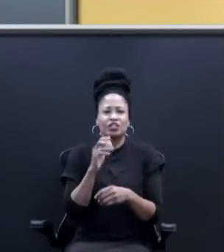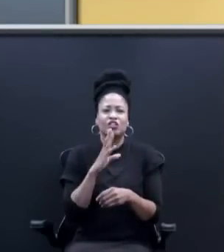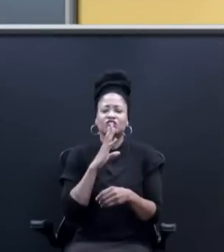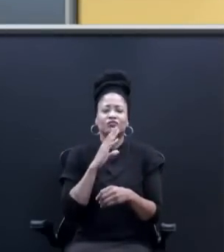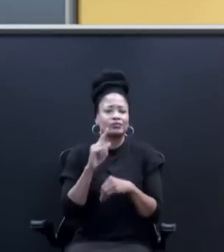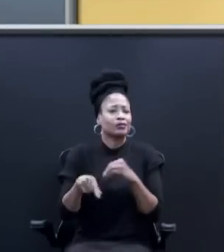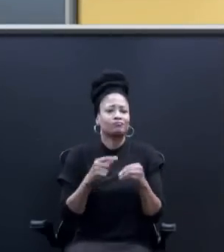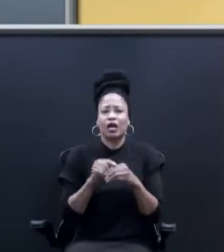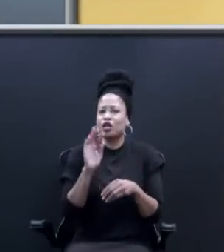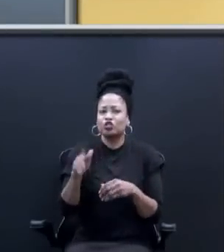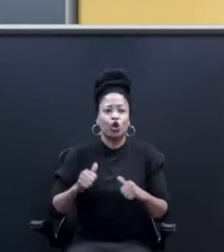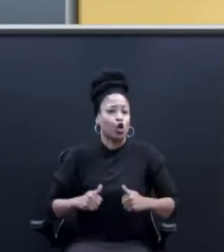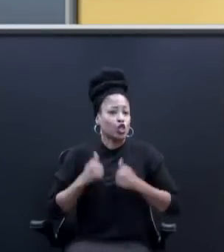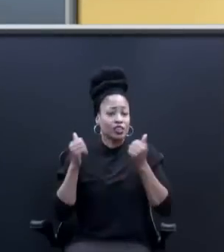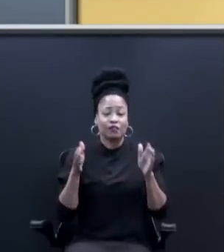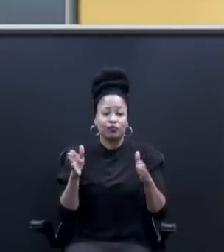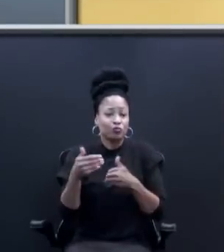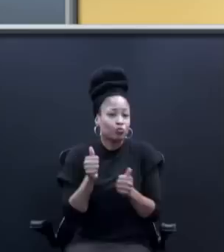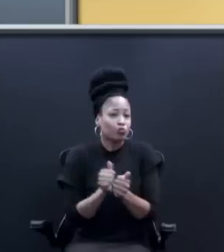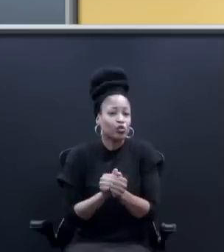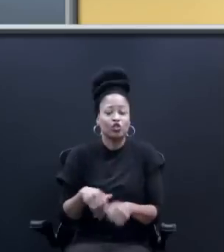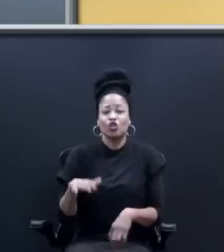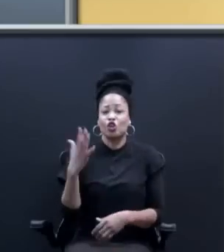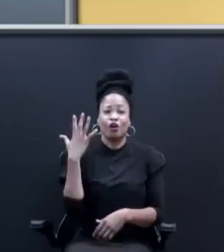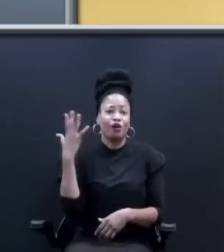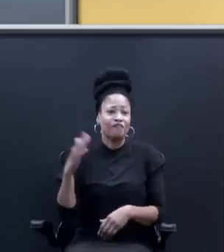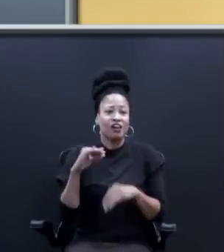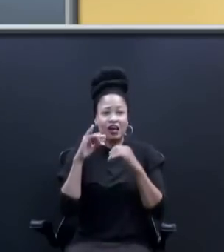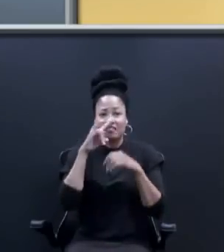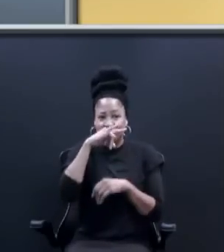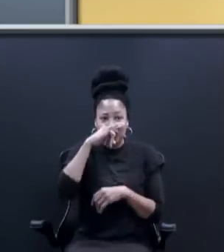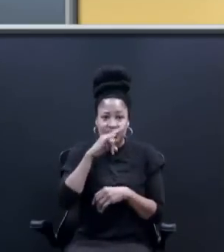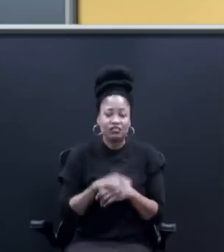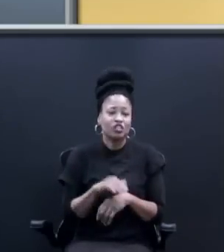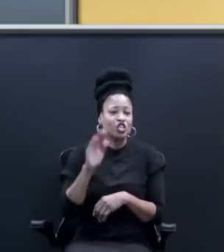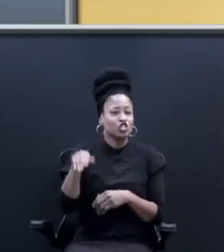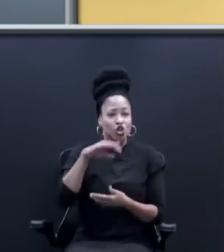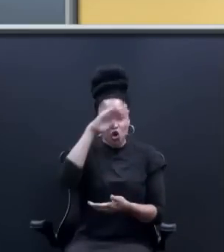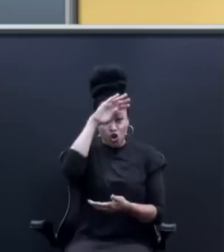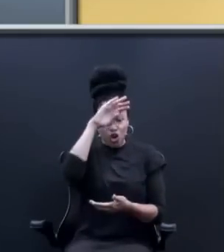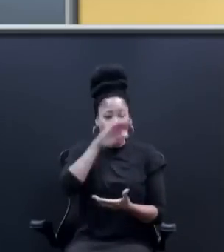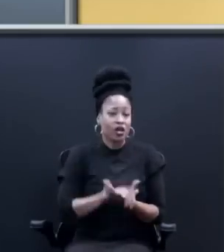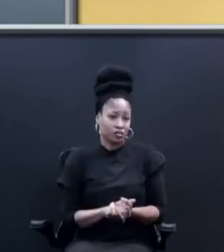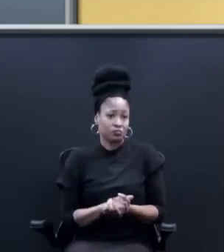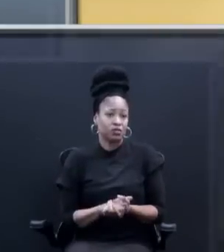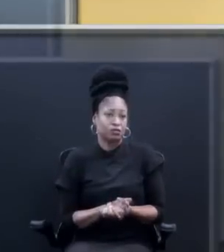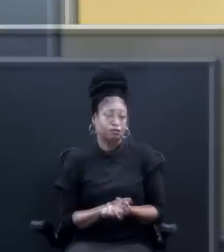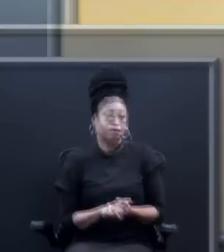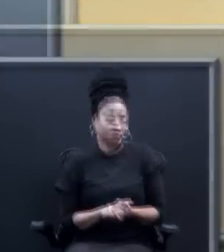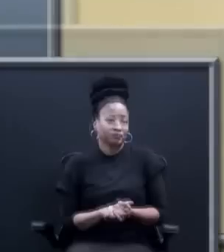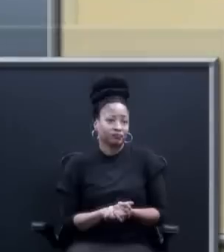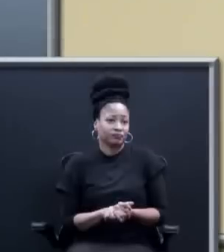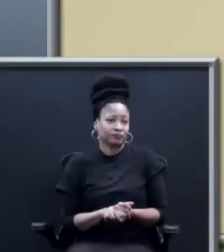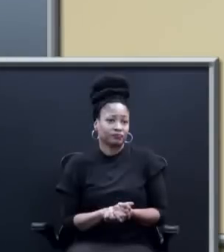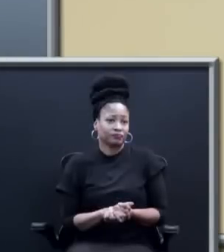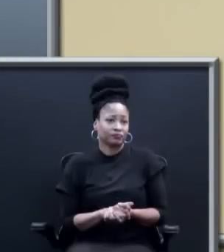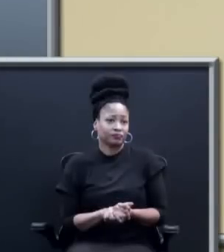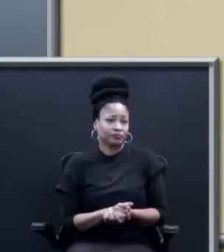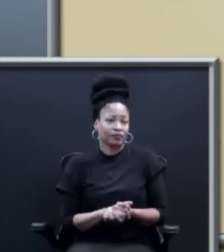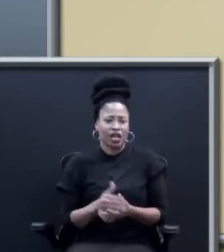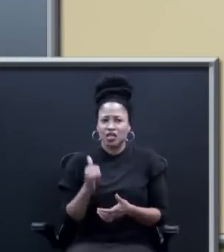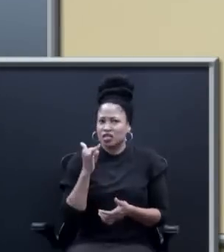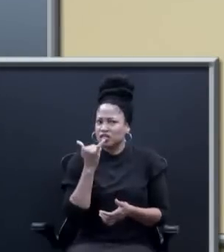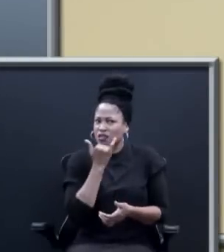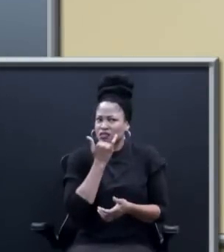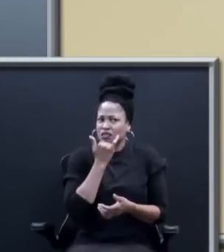room with your five children and your husband. Go ahead and read. And suddenly there came a sound